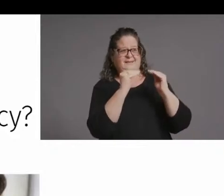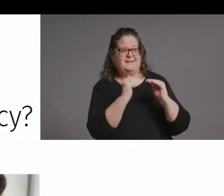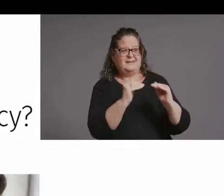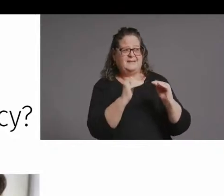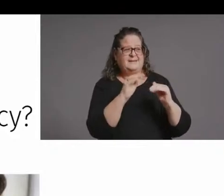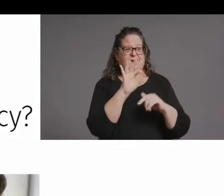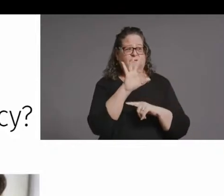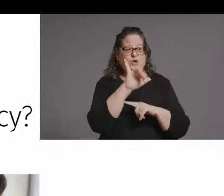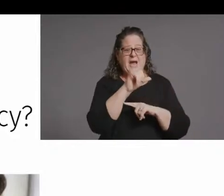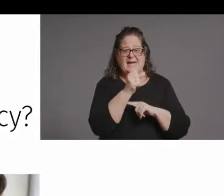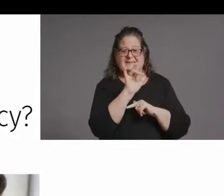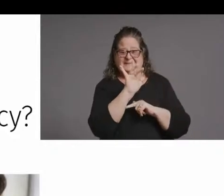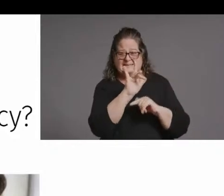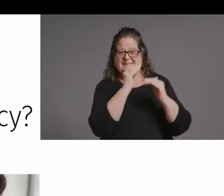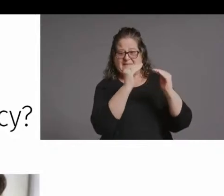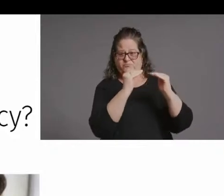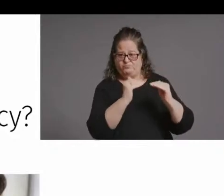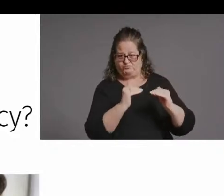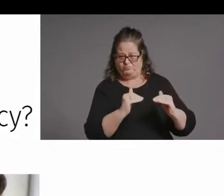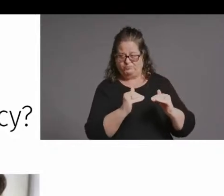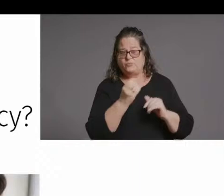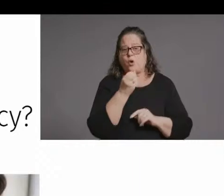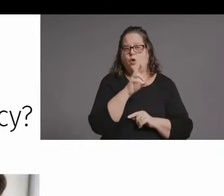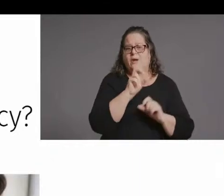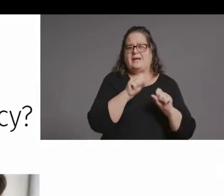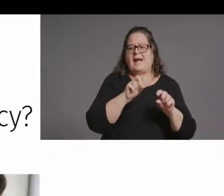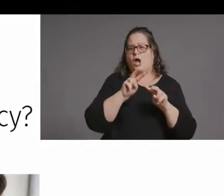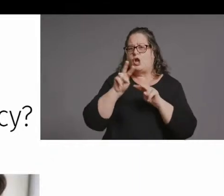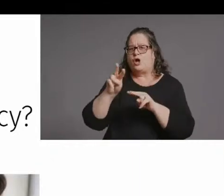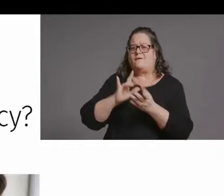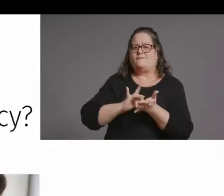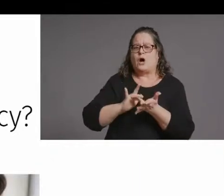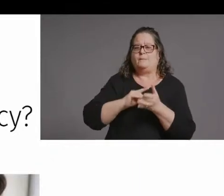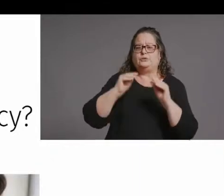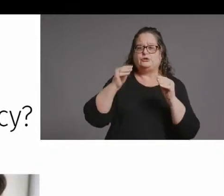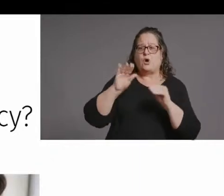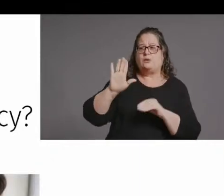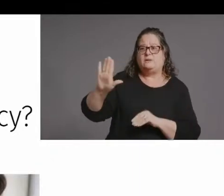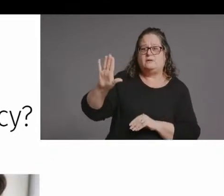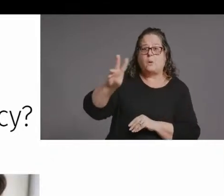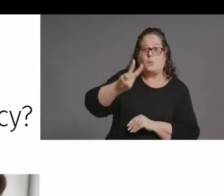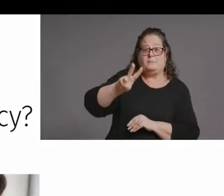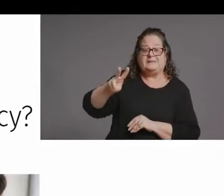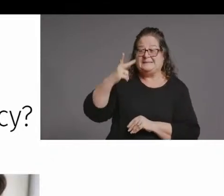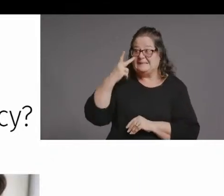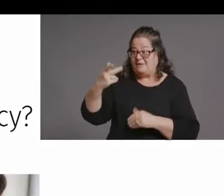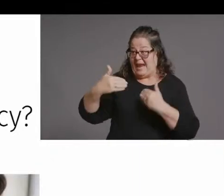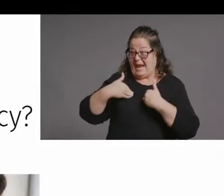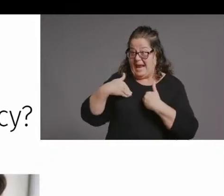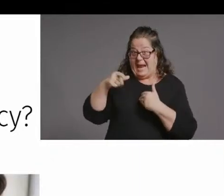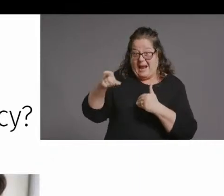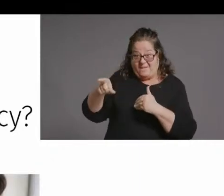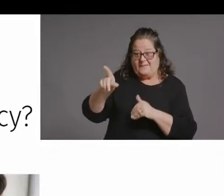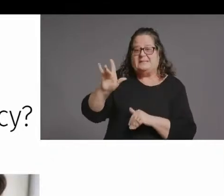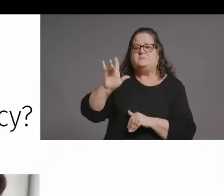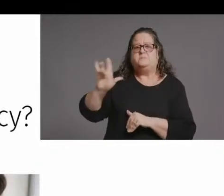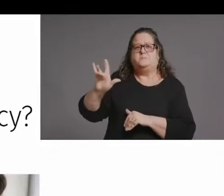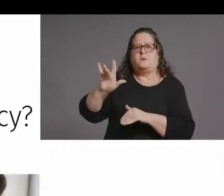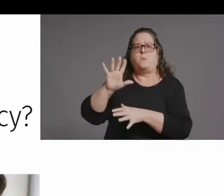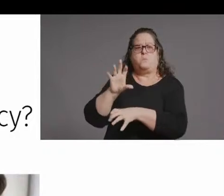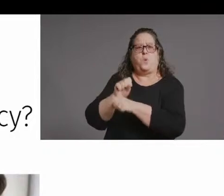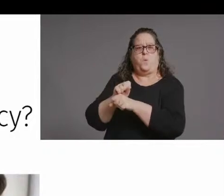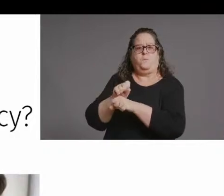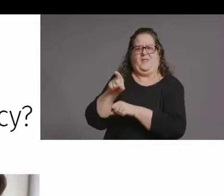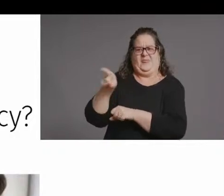has an available appointment, you can go directly to their sites and register. And again, the availability is going to be based